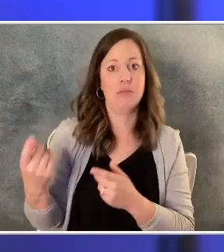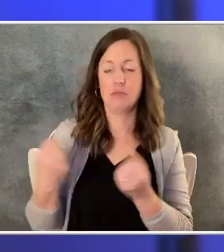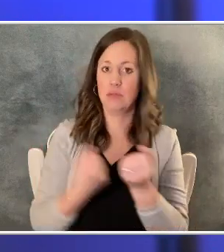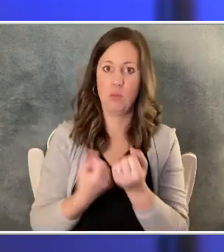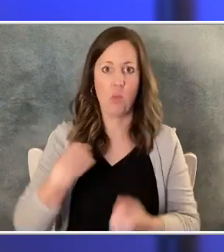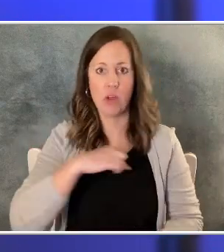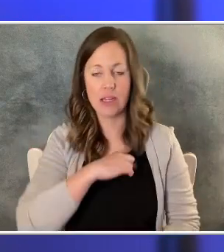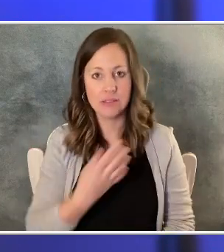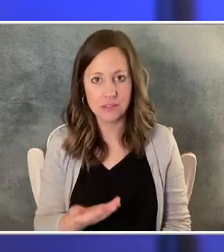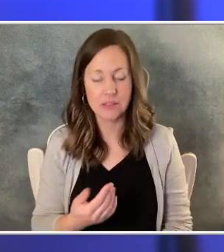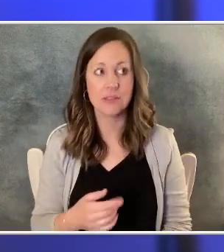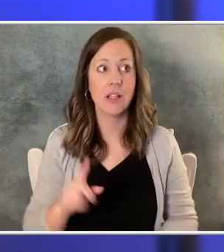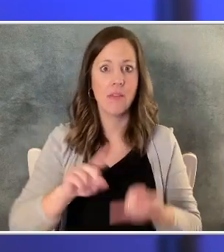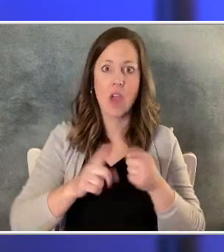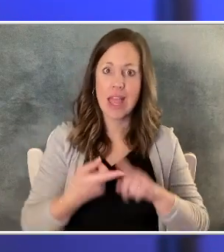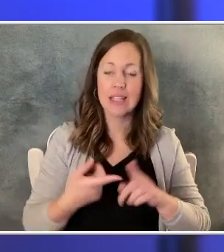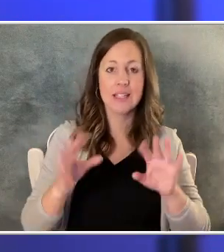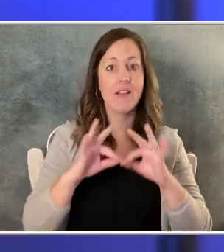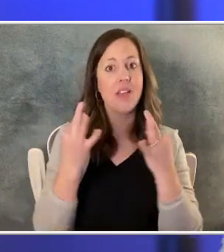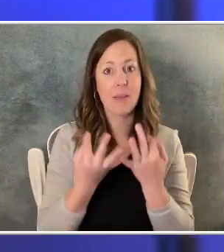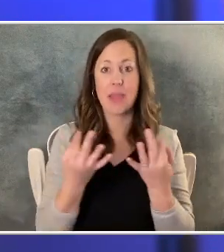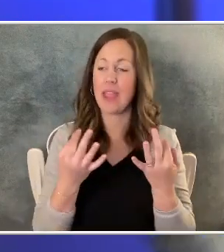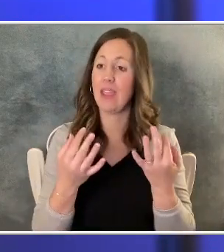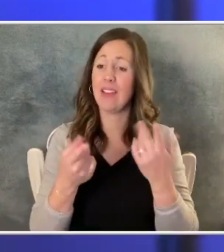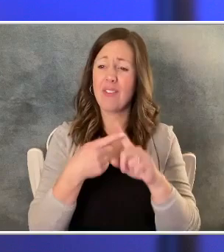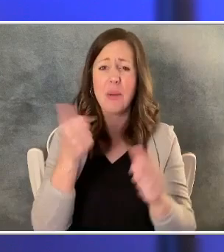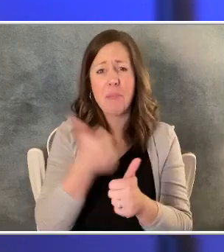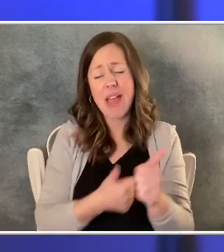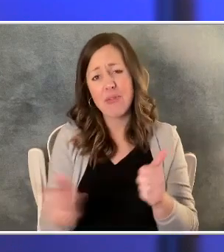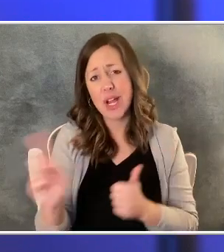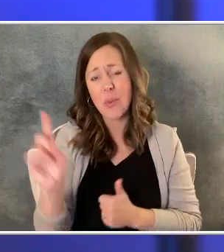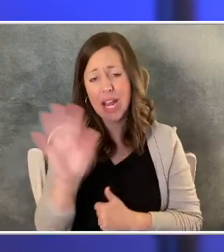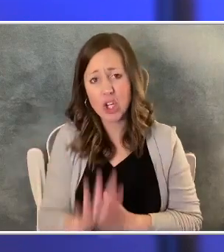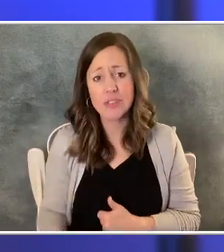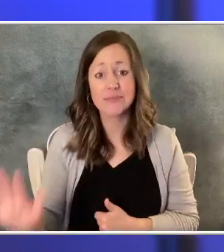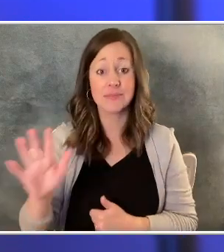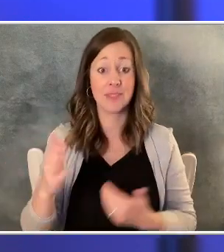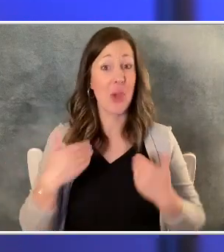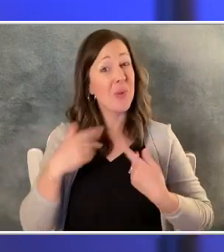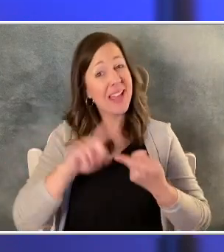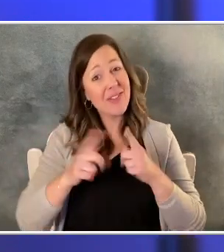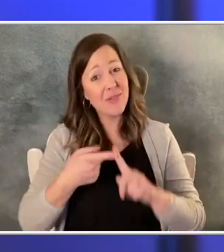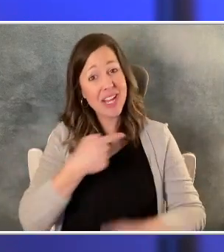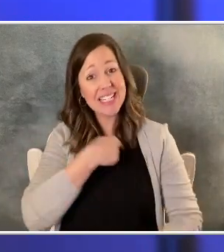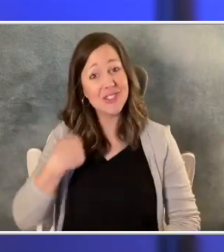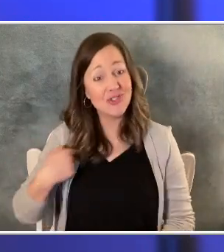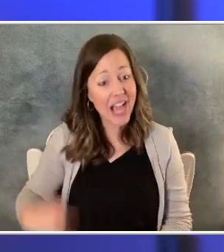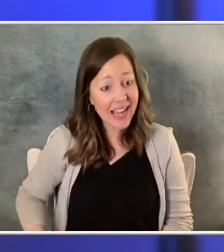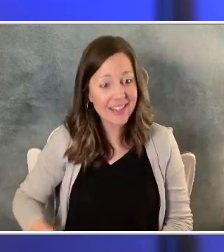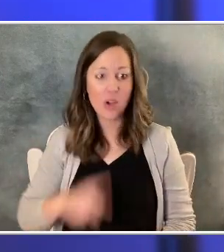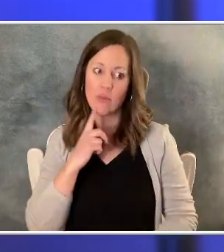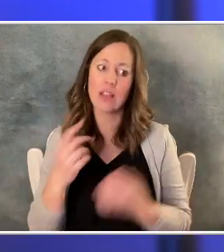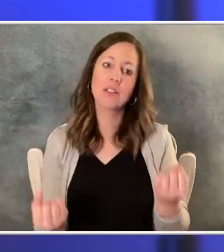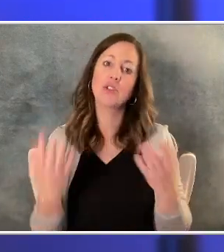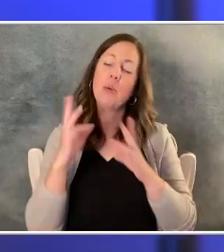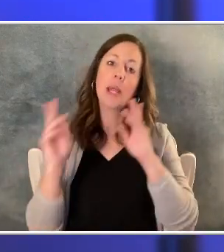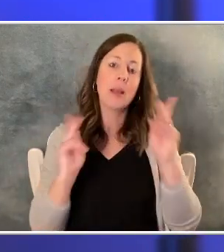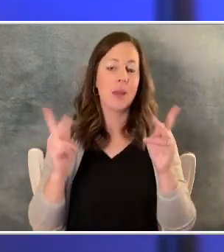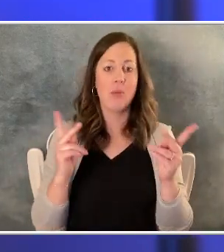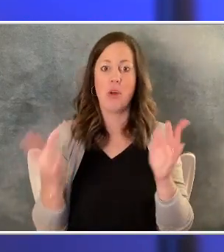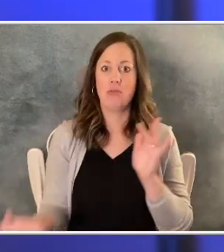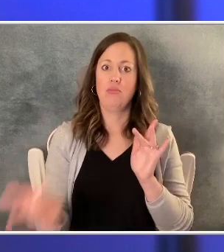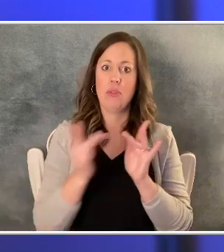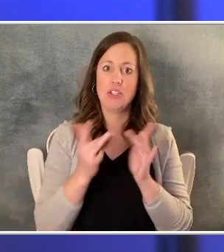Friends, family from all over. We have a friend in China. I mean, there's so many people reaching out to give us